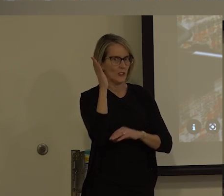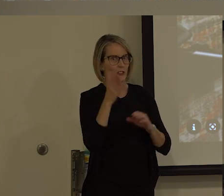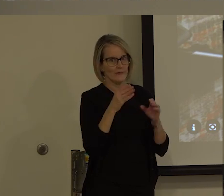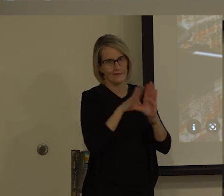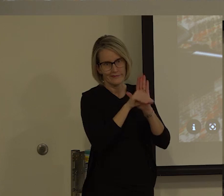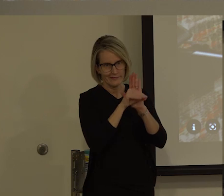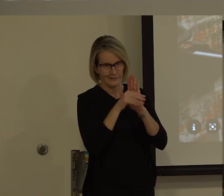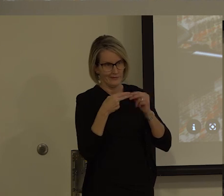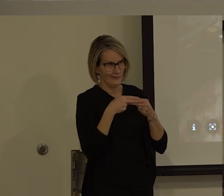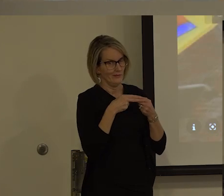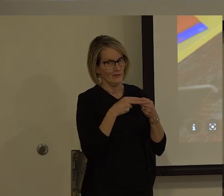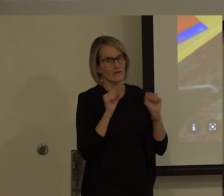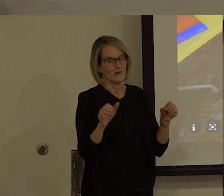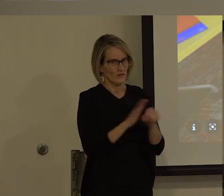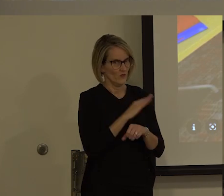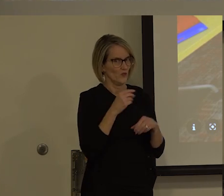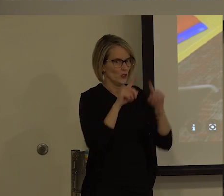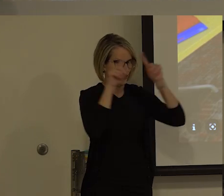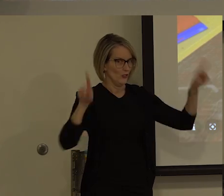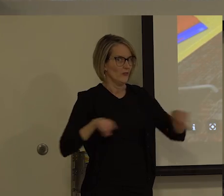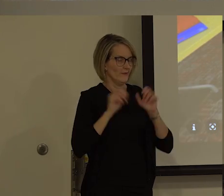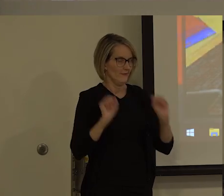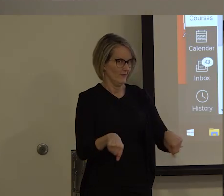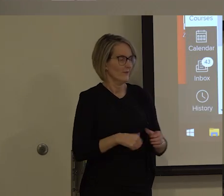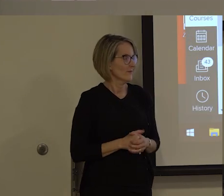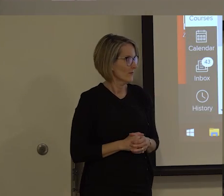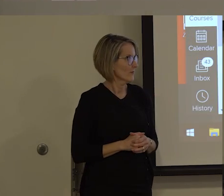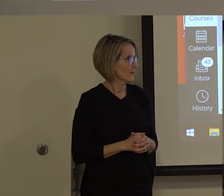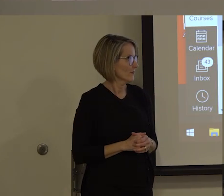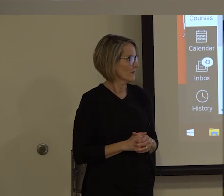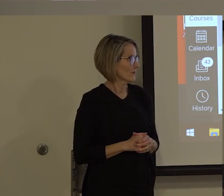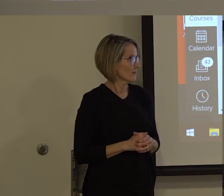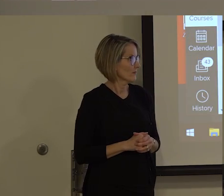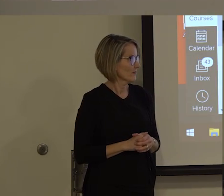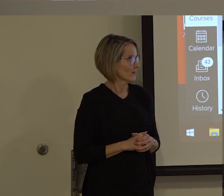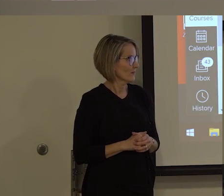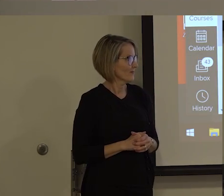and make them bigger. But yeah, so that is that one.